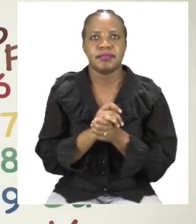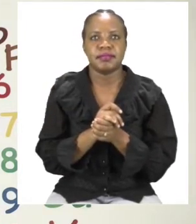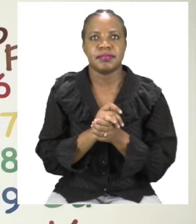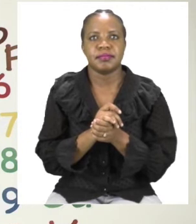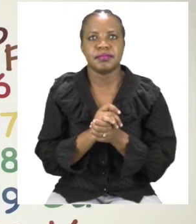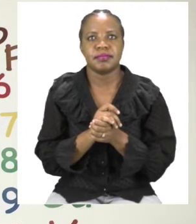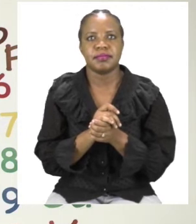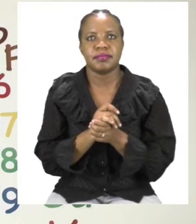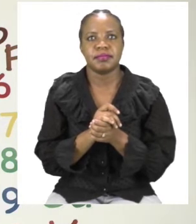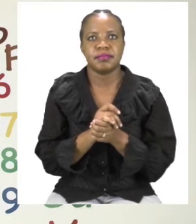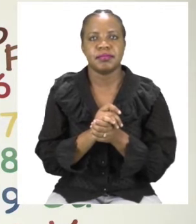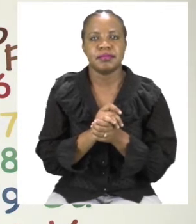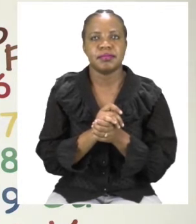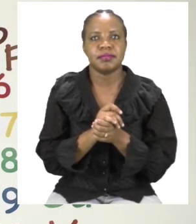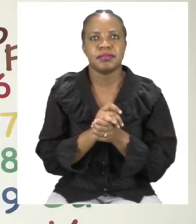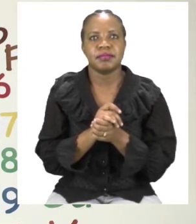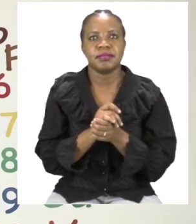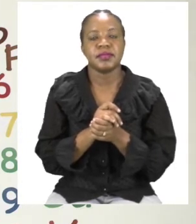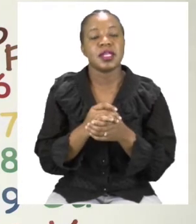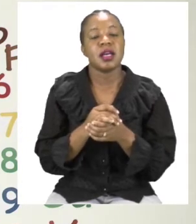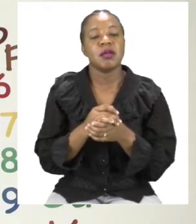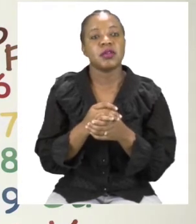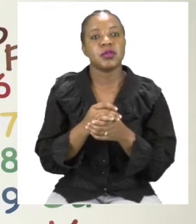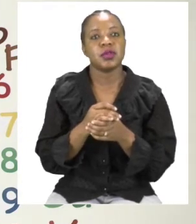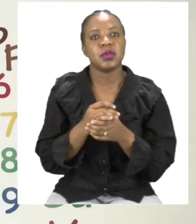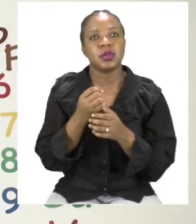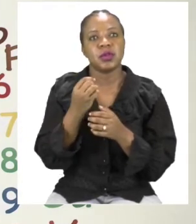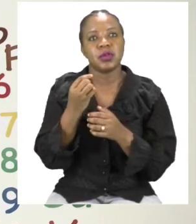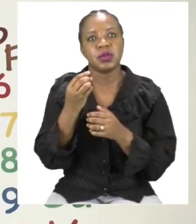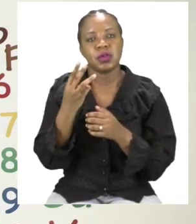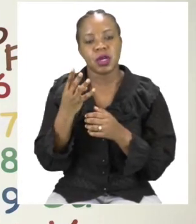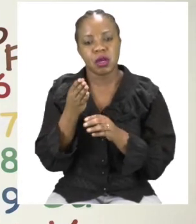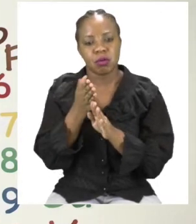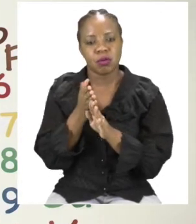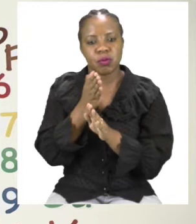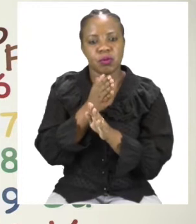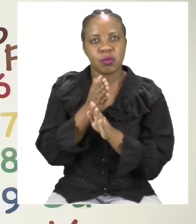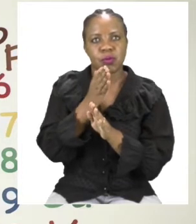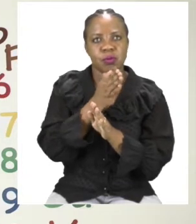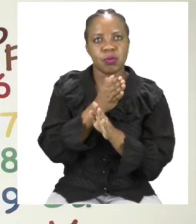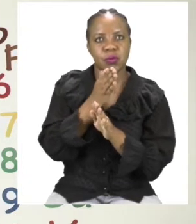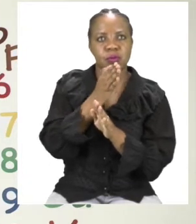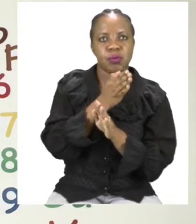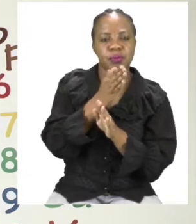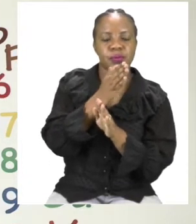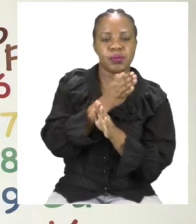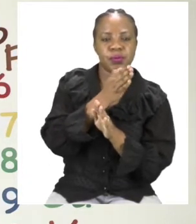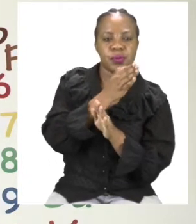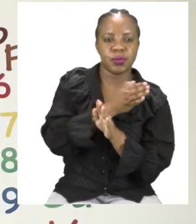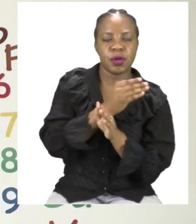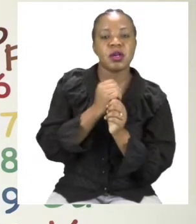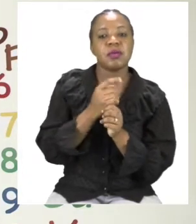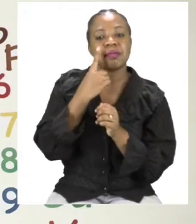check. And how do you check, boys and girls? You can count again 6 going forward. So we